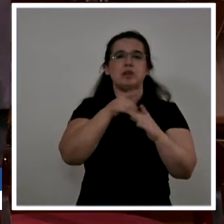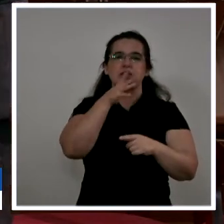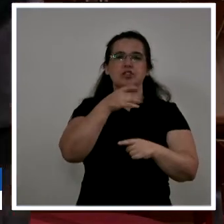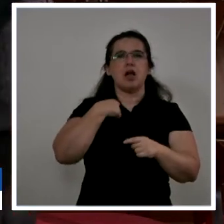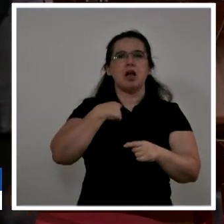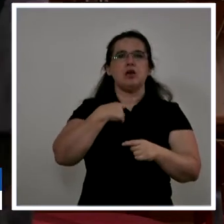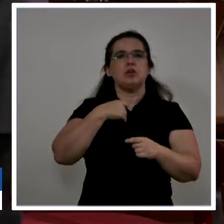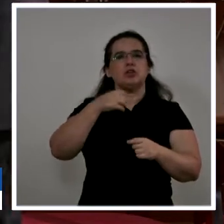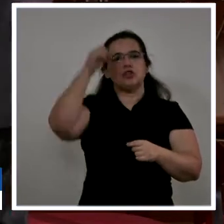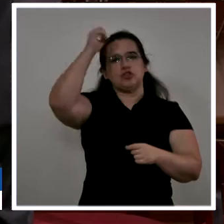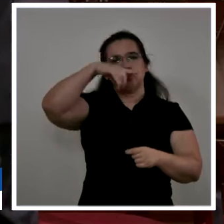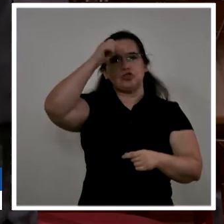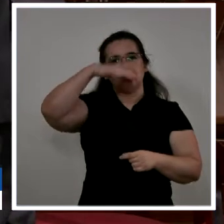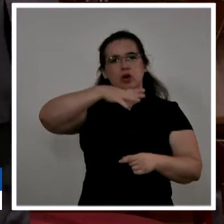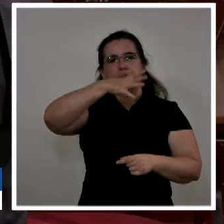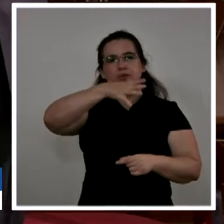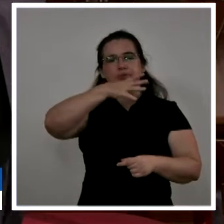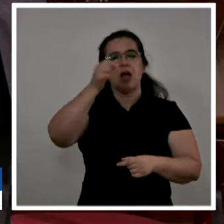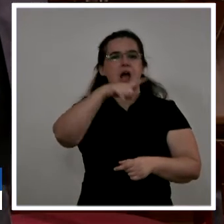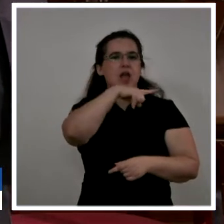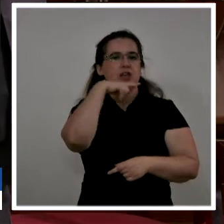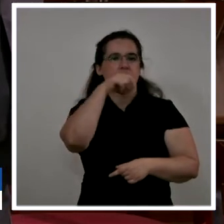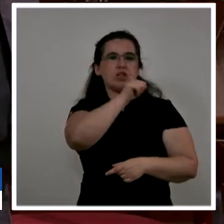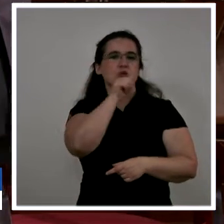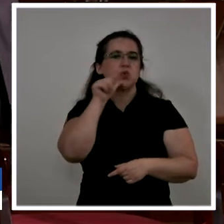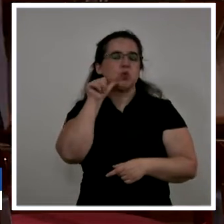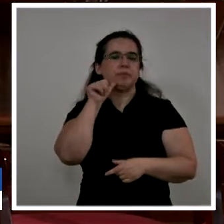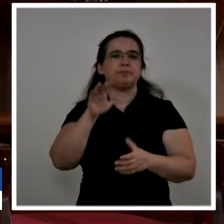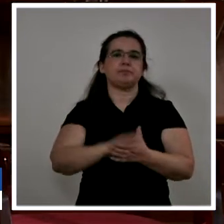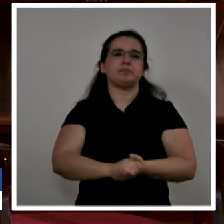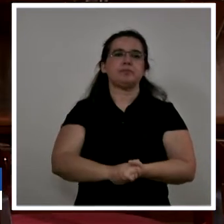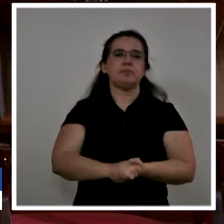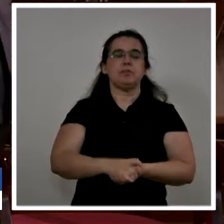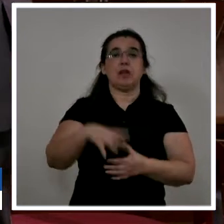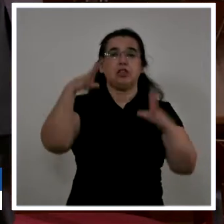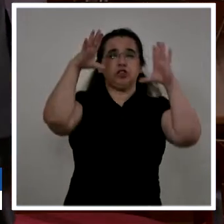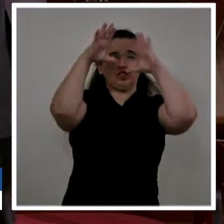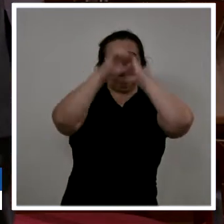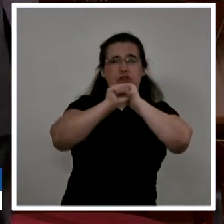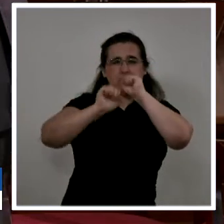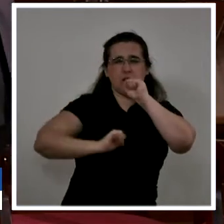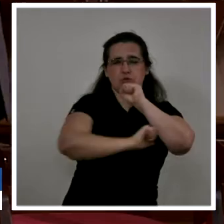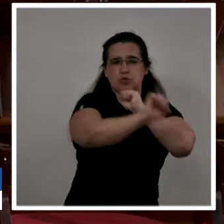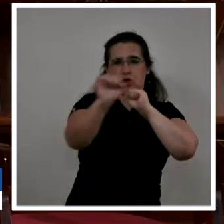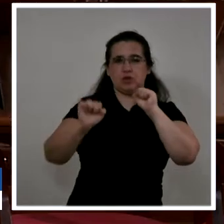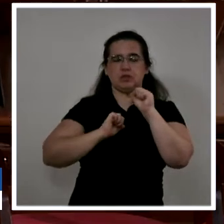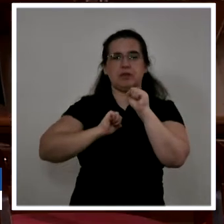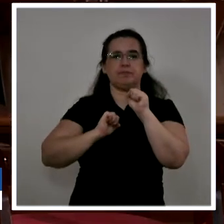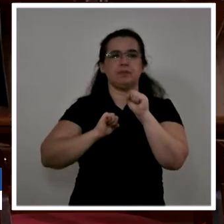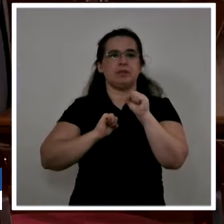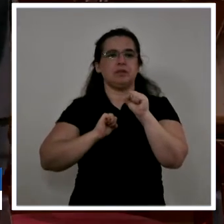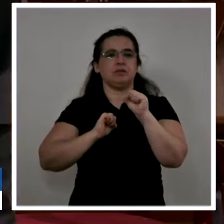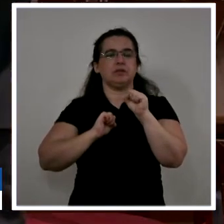não sei a tradução em português exatamente. In our obscurity. Diz, na nossa escuridão, in all this vastness, em toda